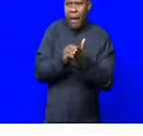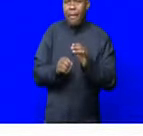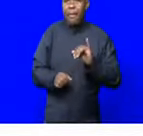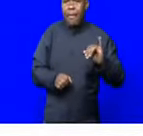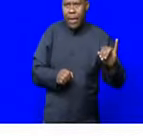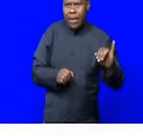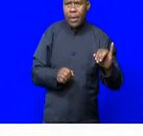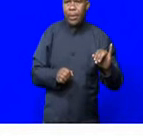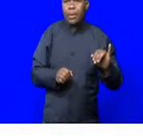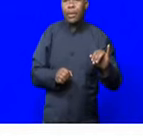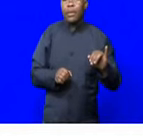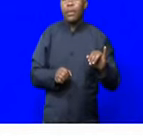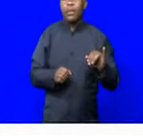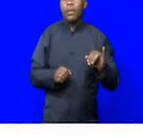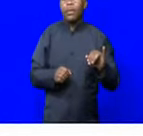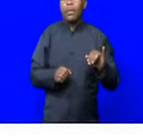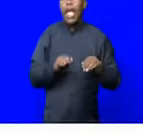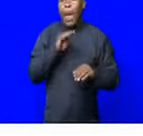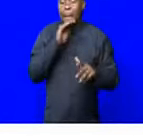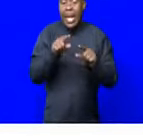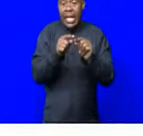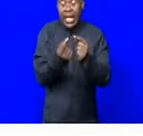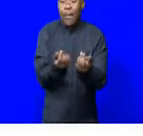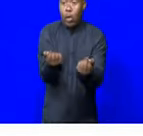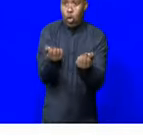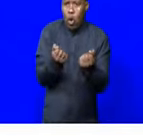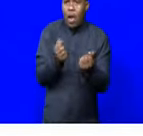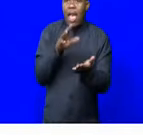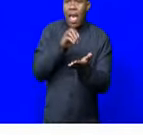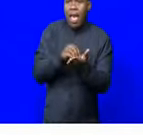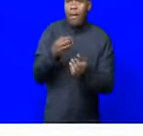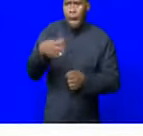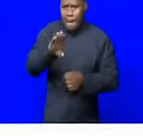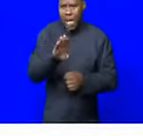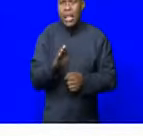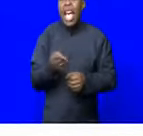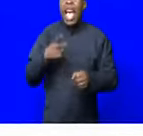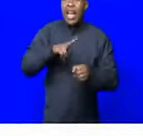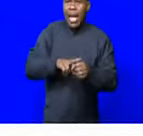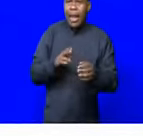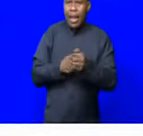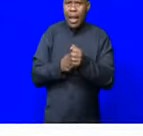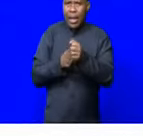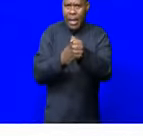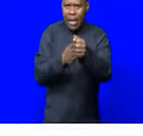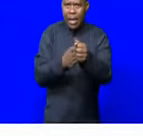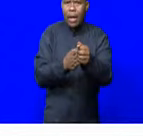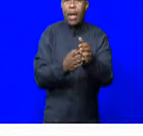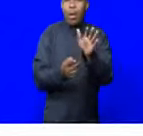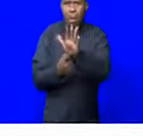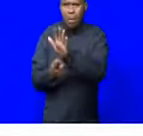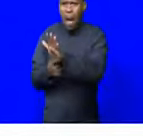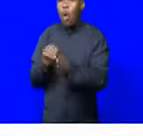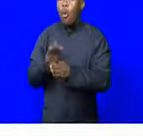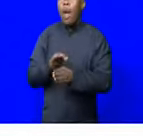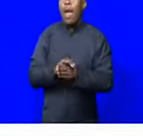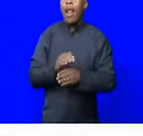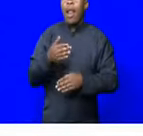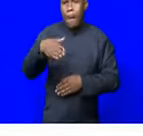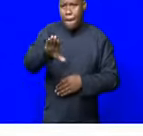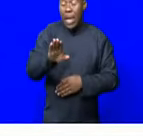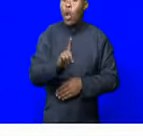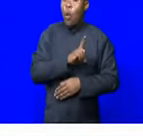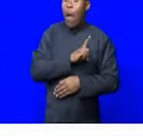a stronger technical team, improve the leadership, because more often than not, when